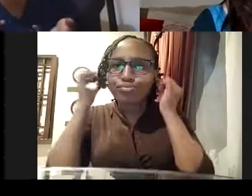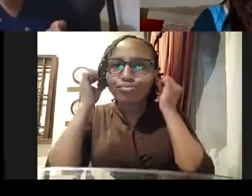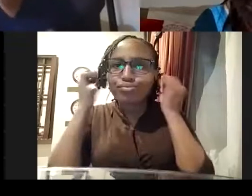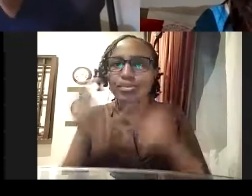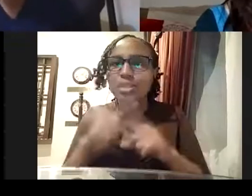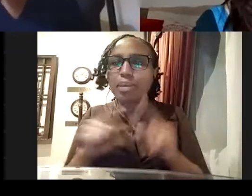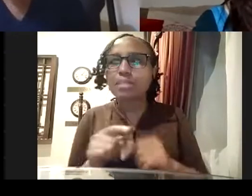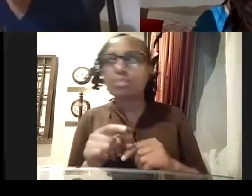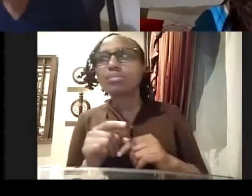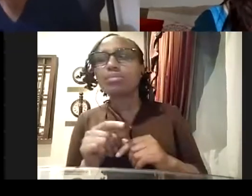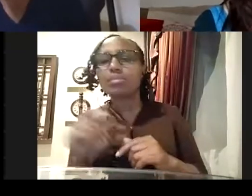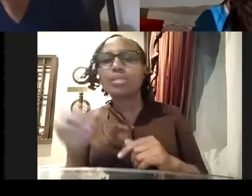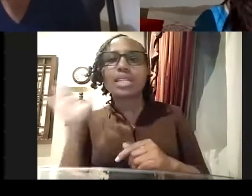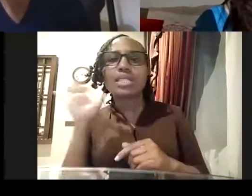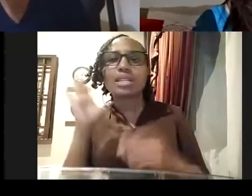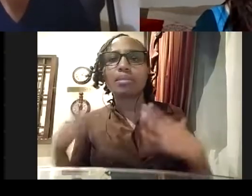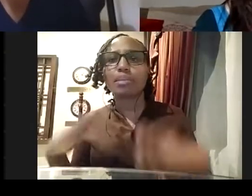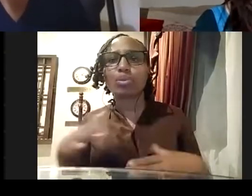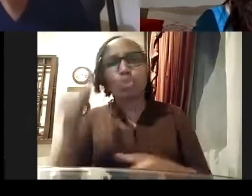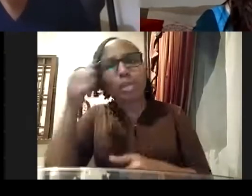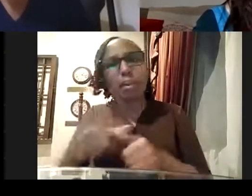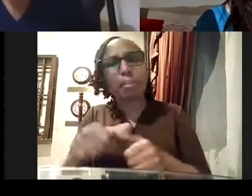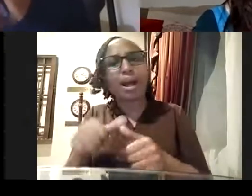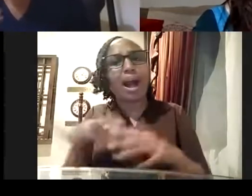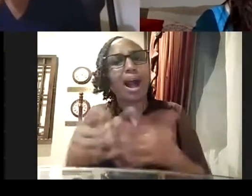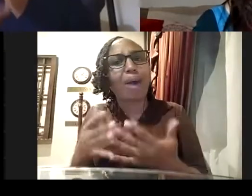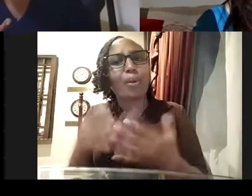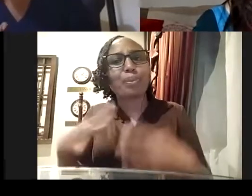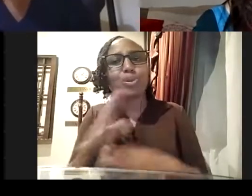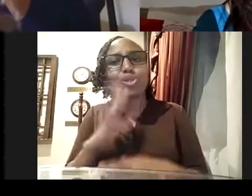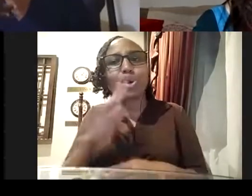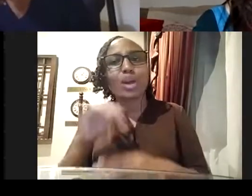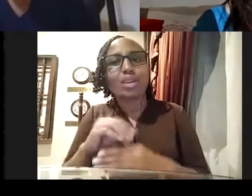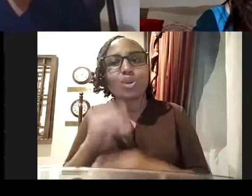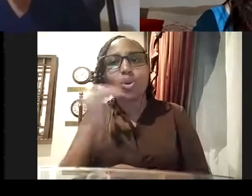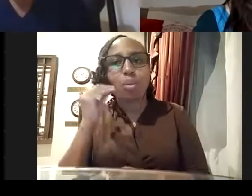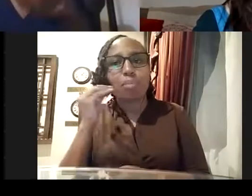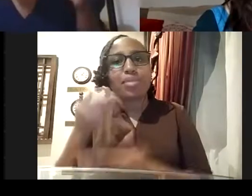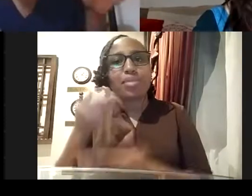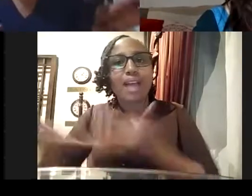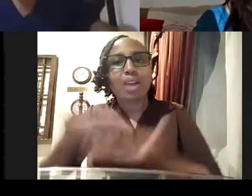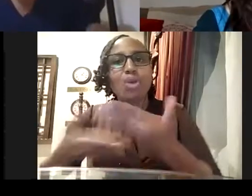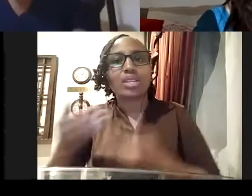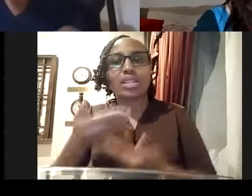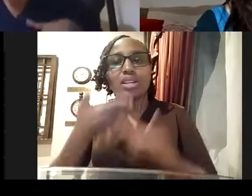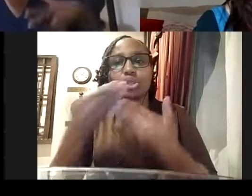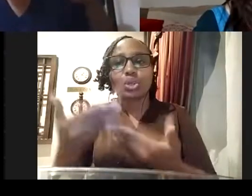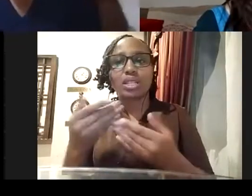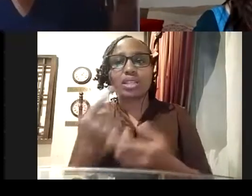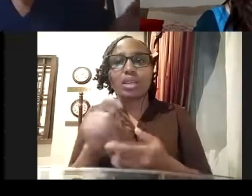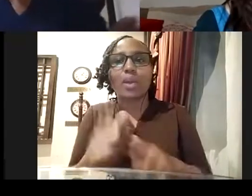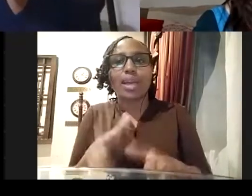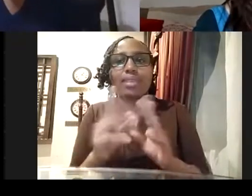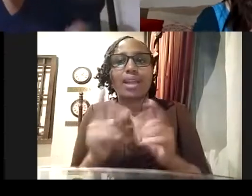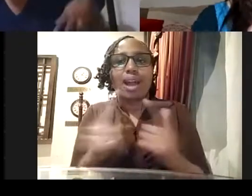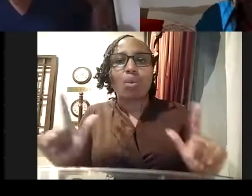people's conversations, so I could remember what home sounded like. And the result is the dialogue, the result is the way that the language and just